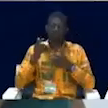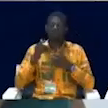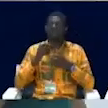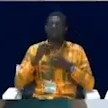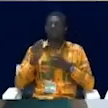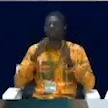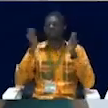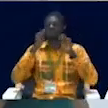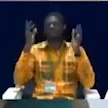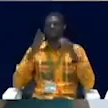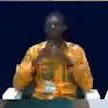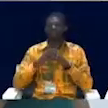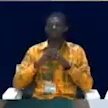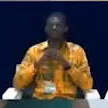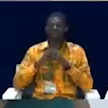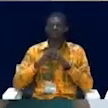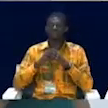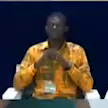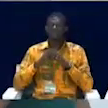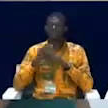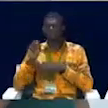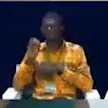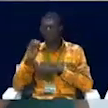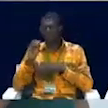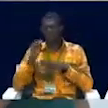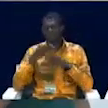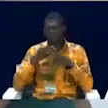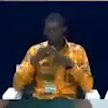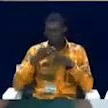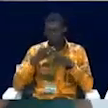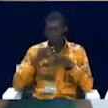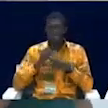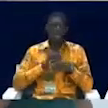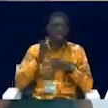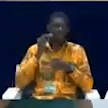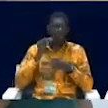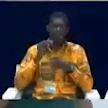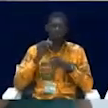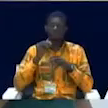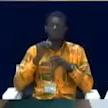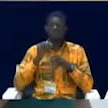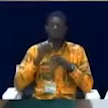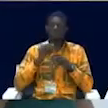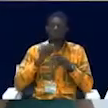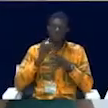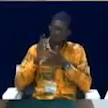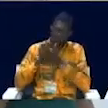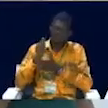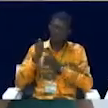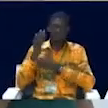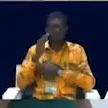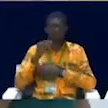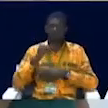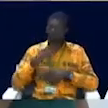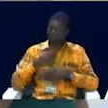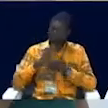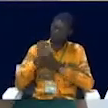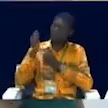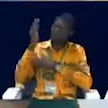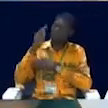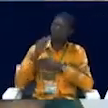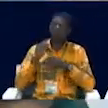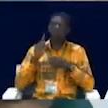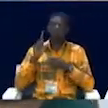I will shout hallelujah. So very soon, I was waiting again. I trust God. I believe him. But